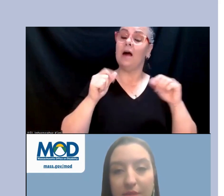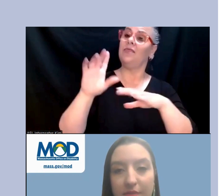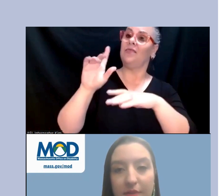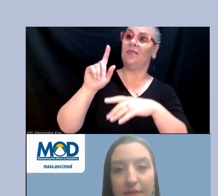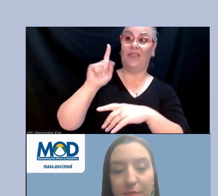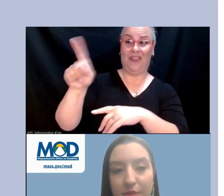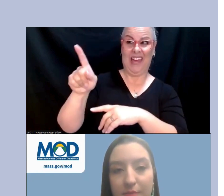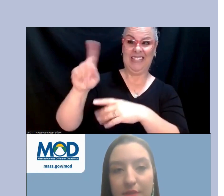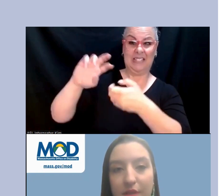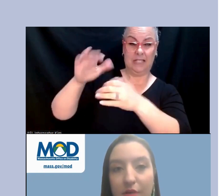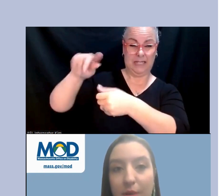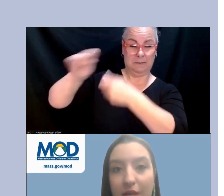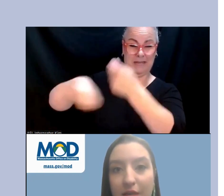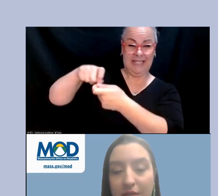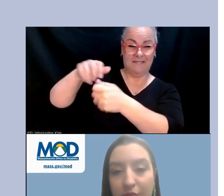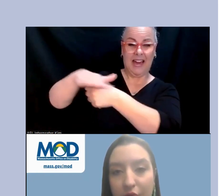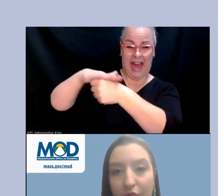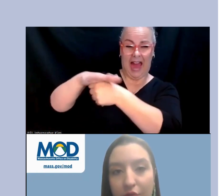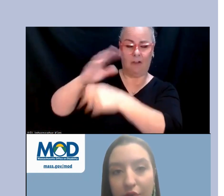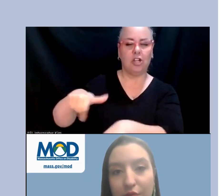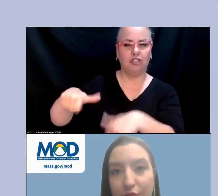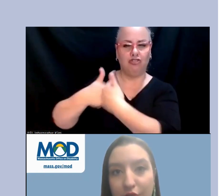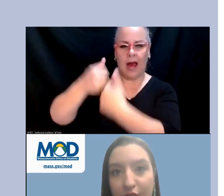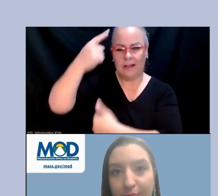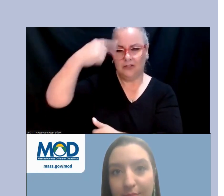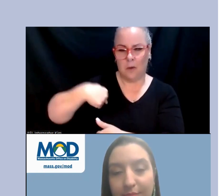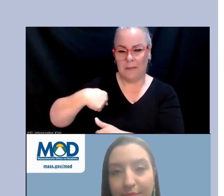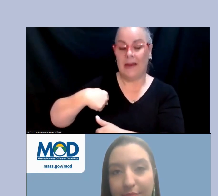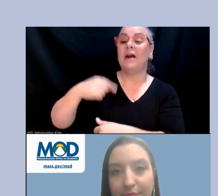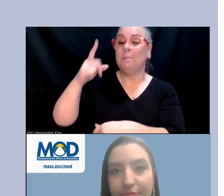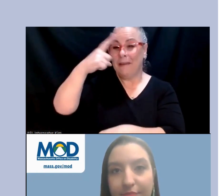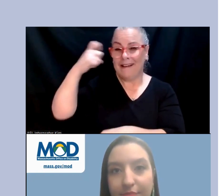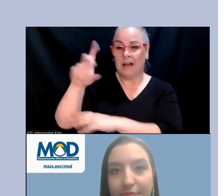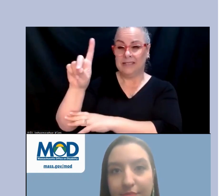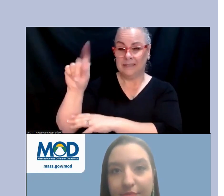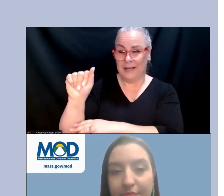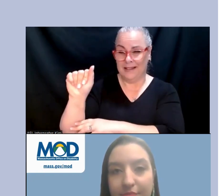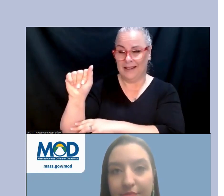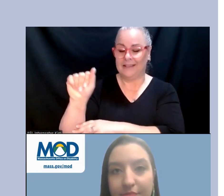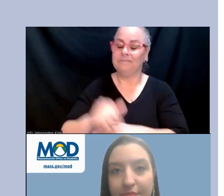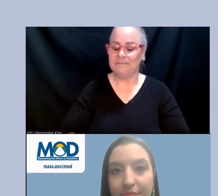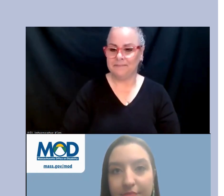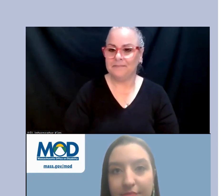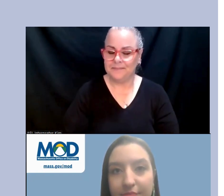or specific symptoms that are making it difficult for you to do your job.